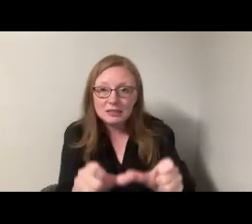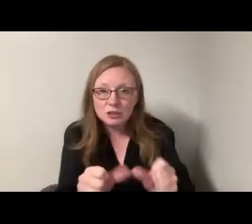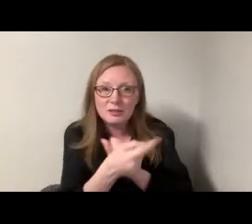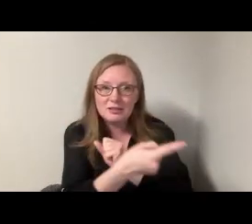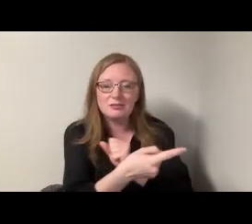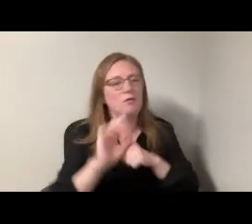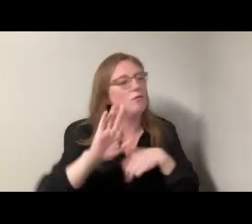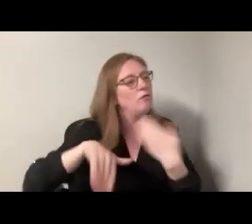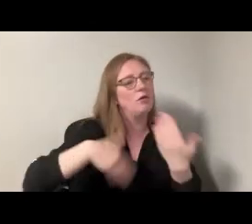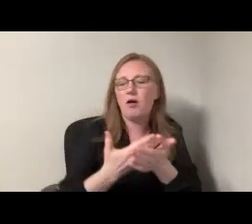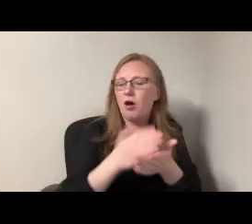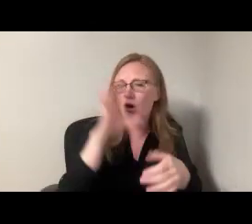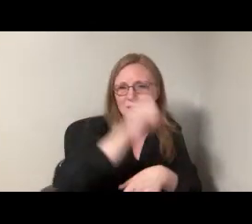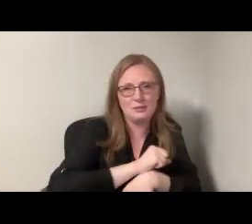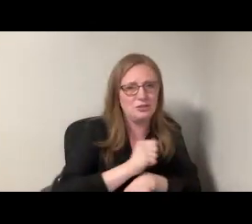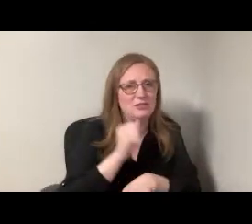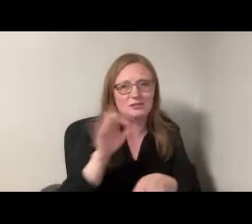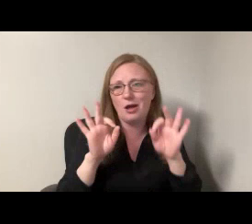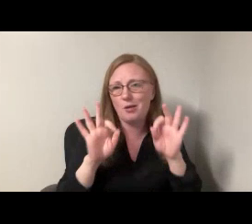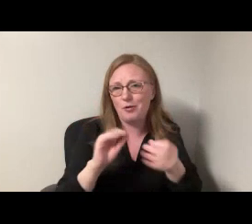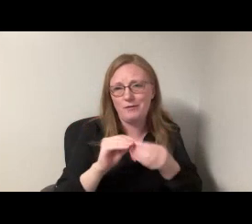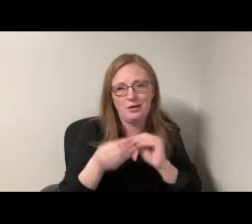assumptions, right?